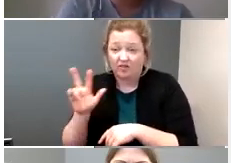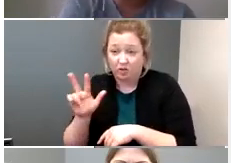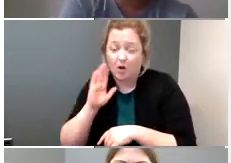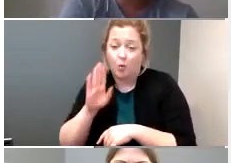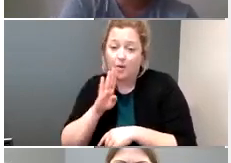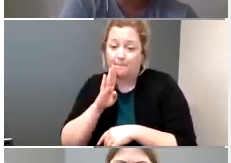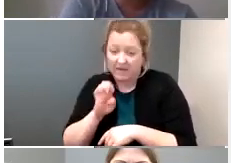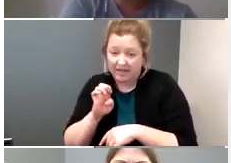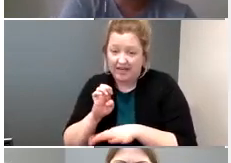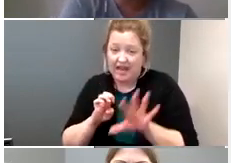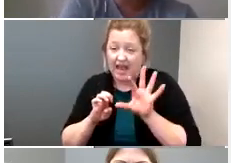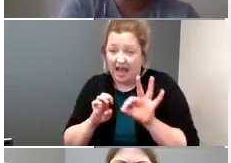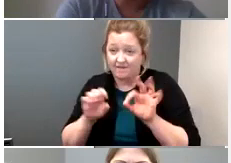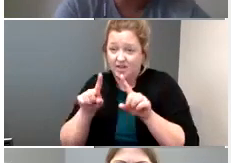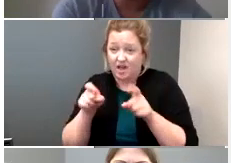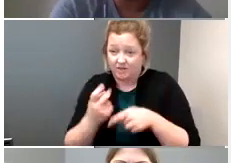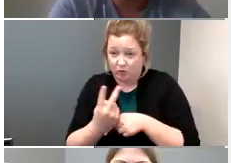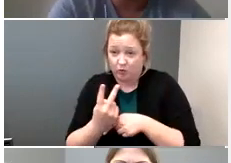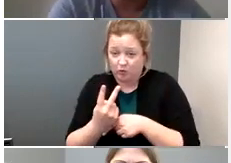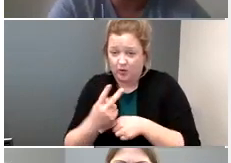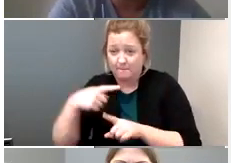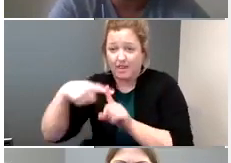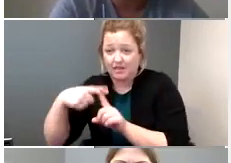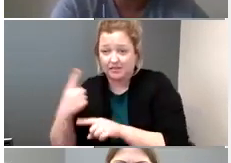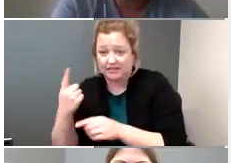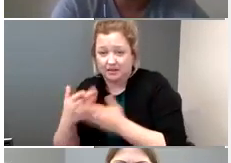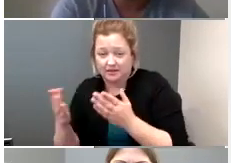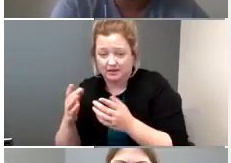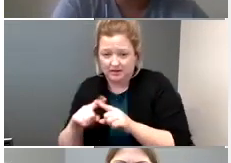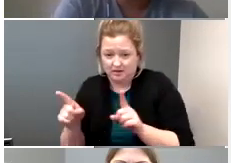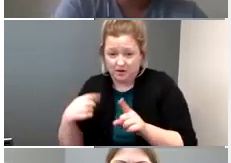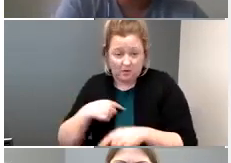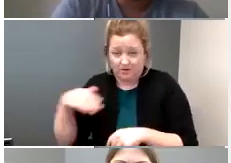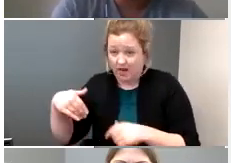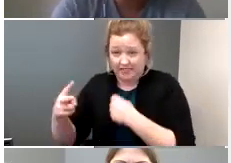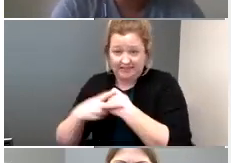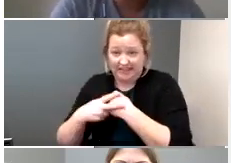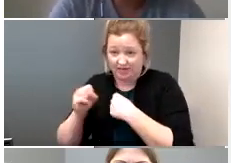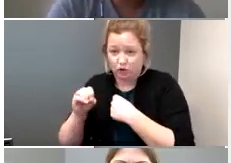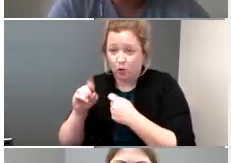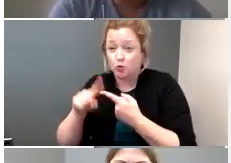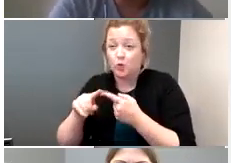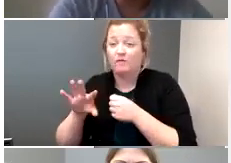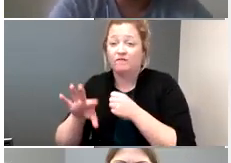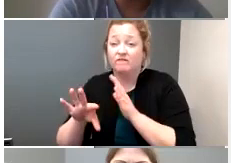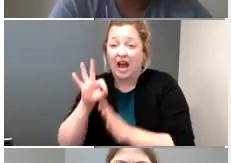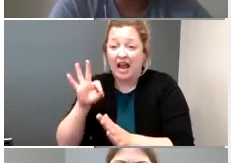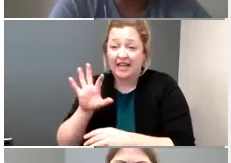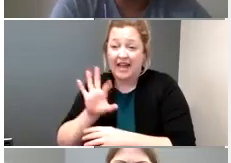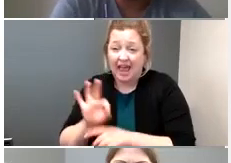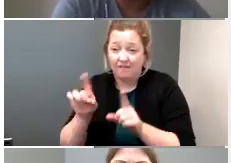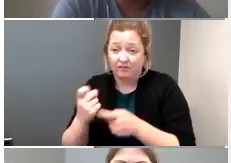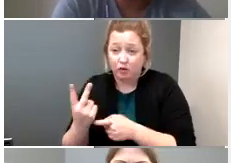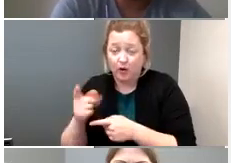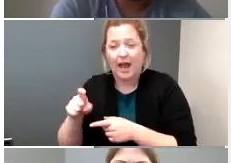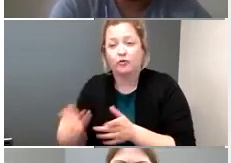we need to recompute f of 2 because we did not save it anywhere, right? So in order to find f of 2, we again need to find f of